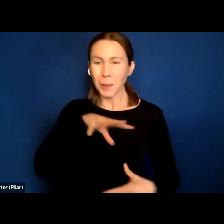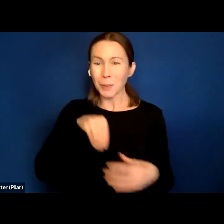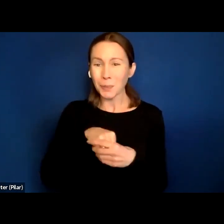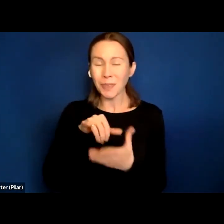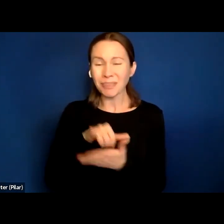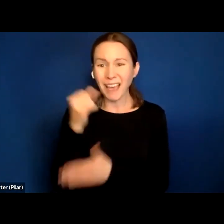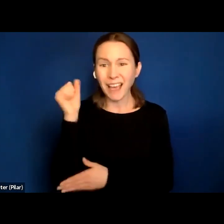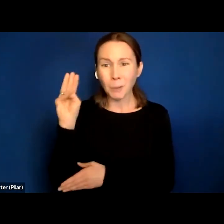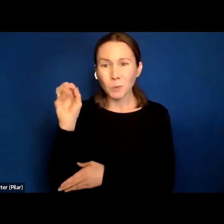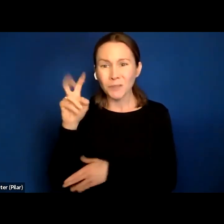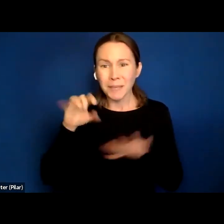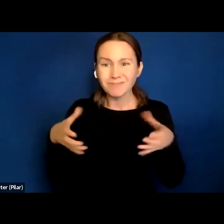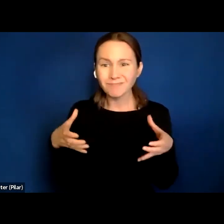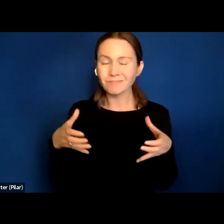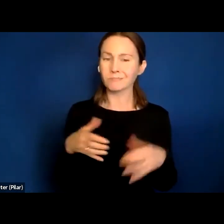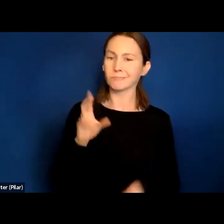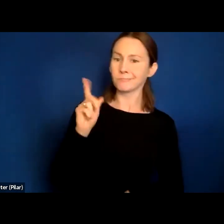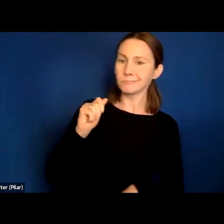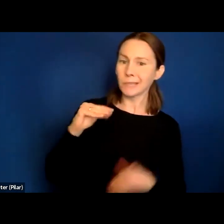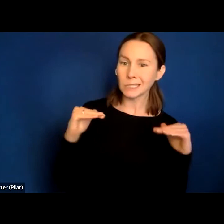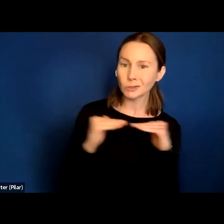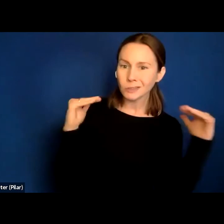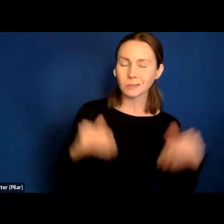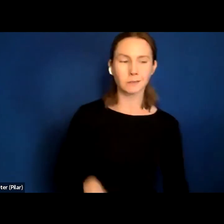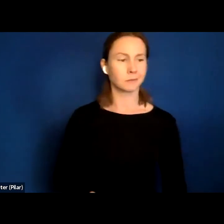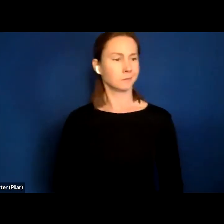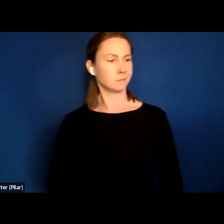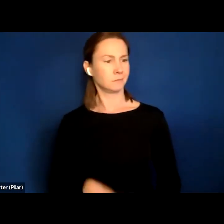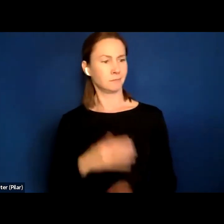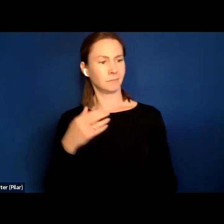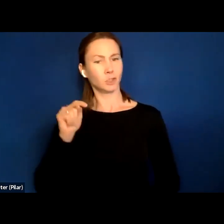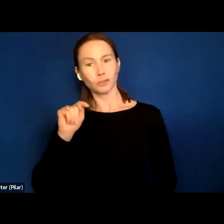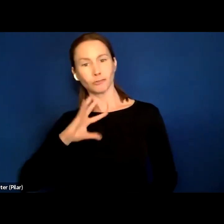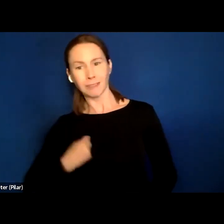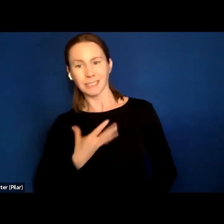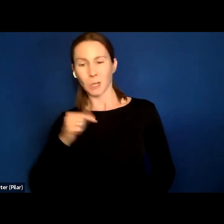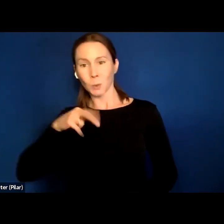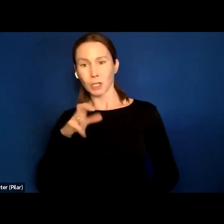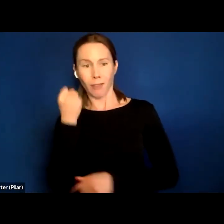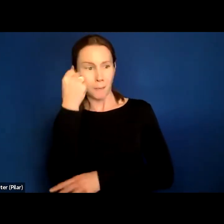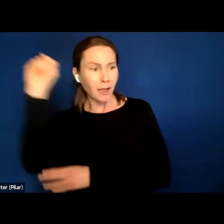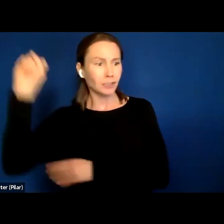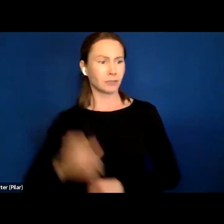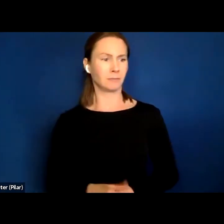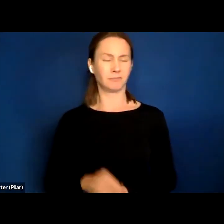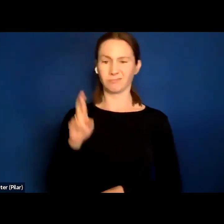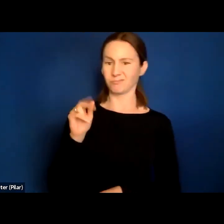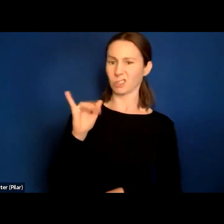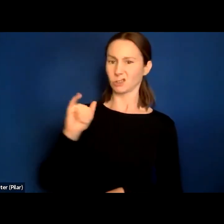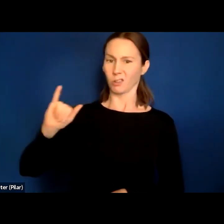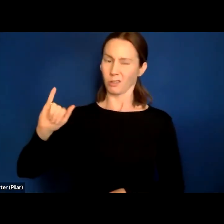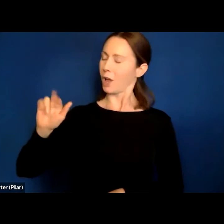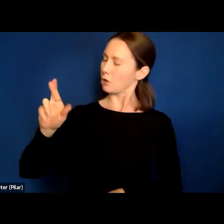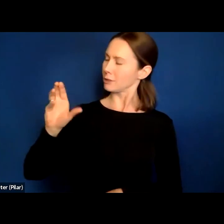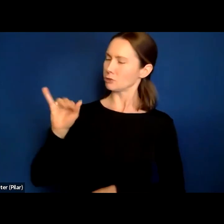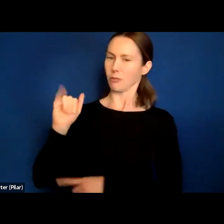in, whether it's from disability justice to trans and queer liberation to racial justice, and that we now